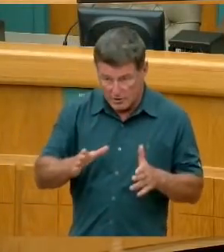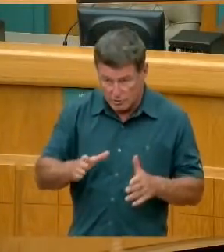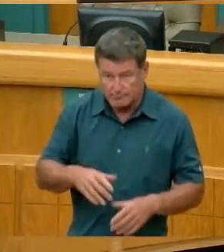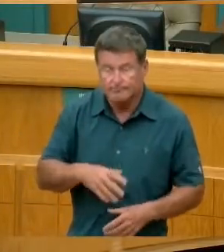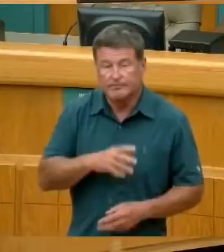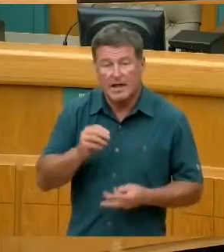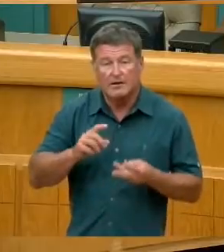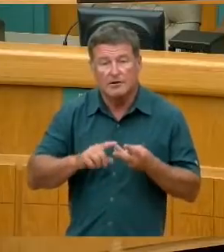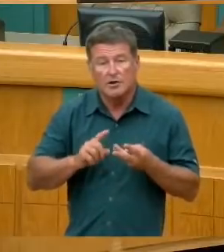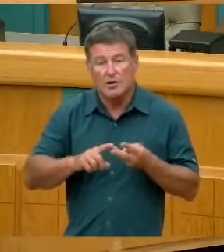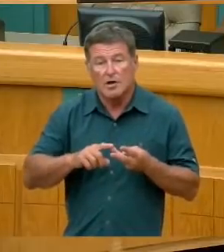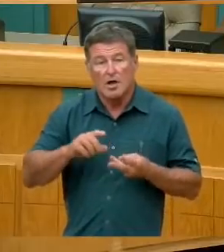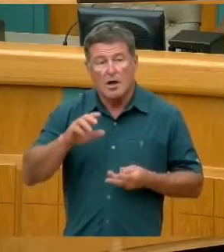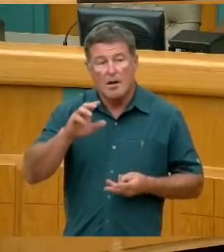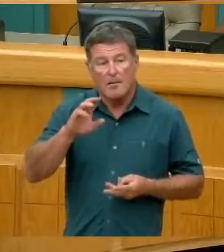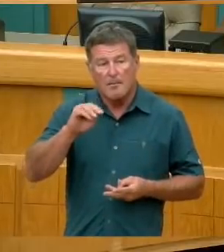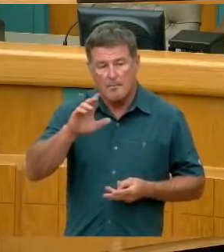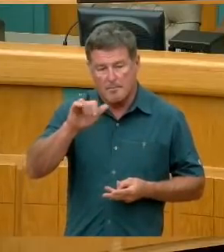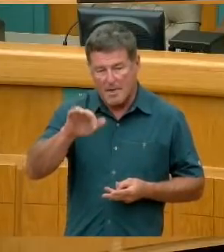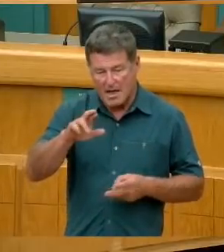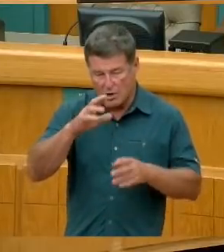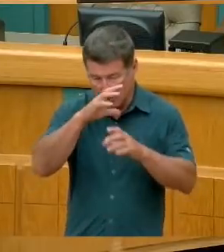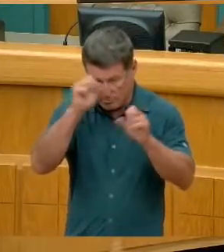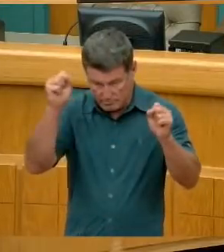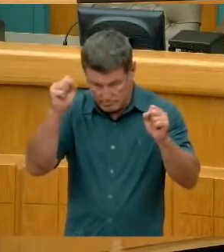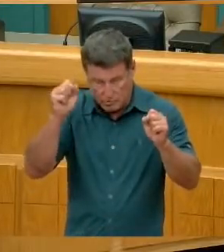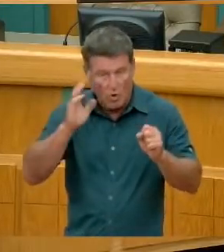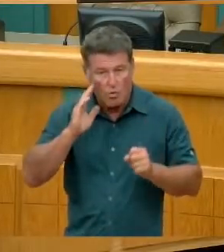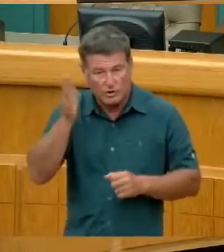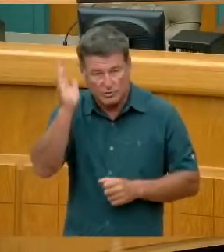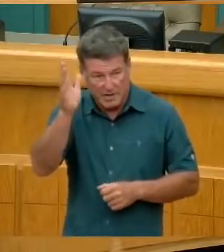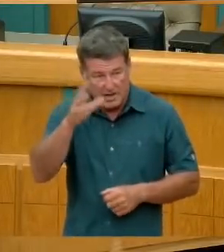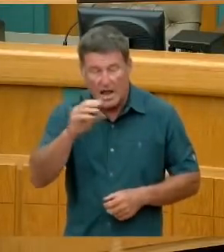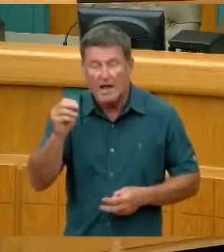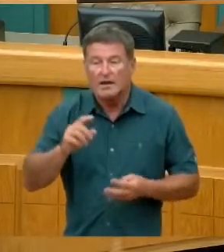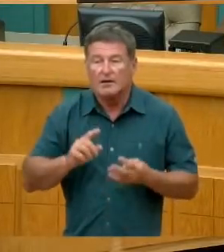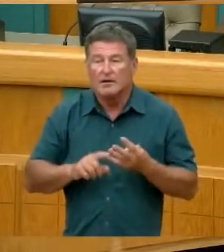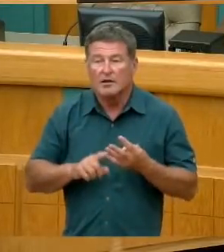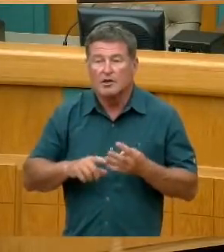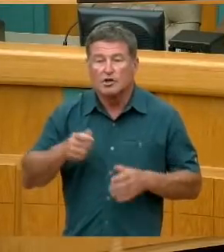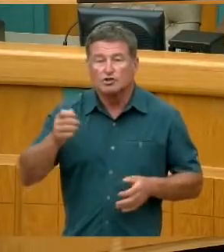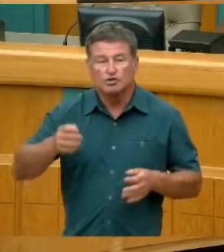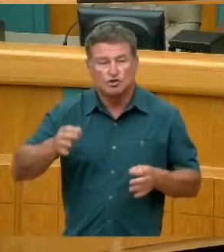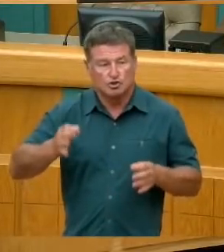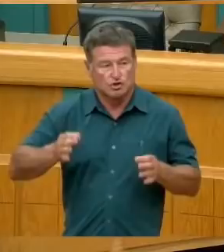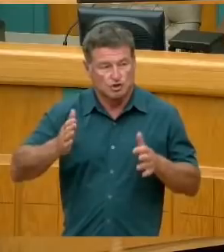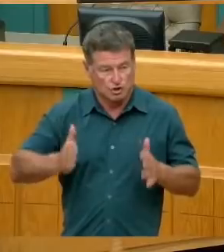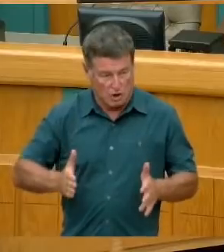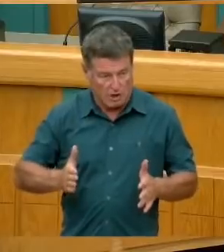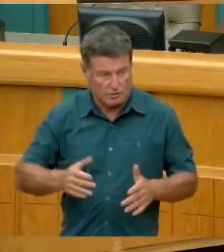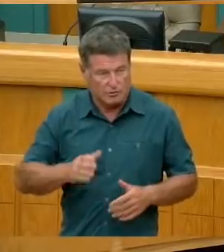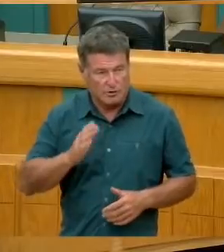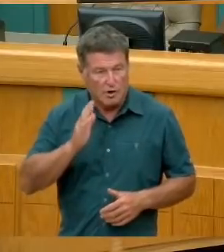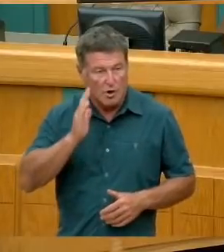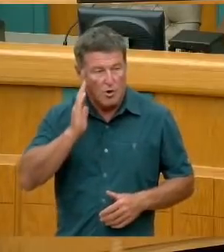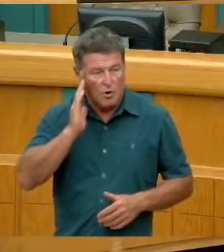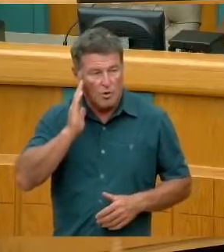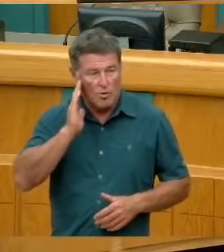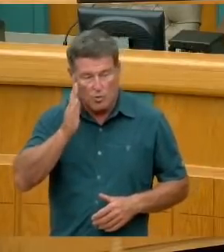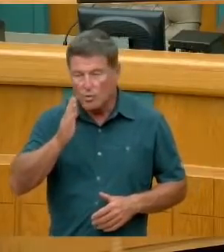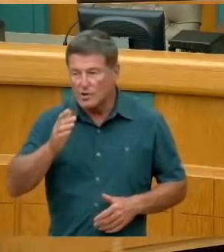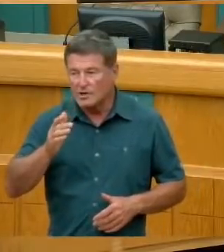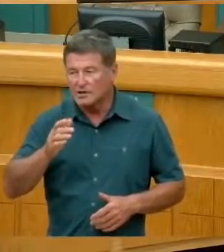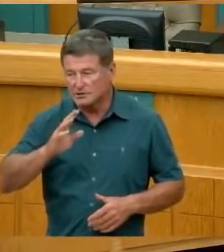Barbara Canales and Mayor Joe McComb, and they're going to speak also. Oh, Joe, Mayor's here to listen, he said today. Right,